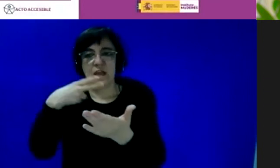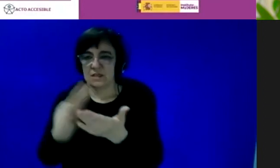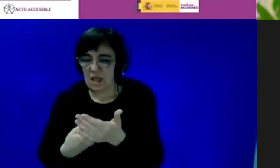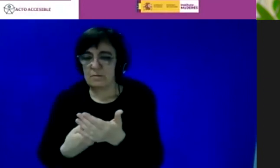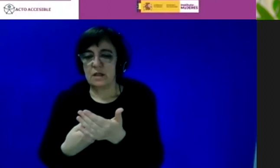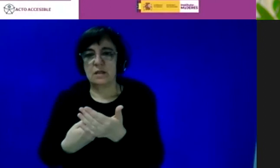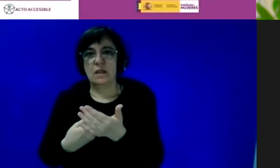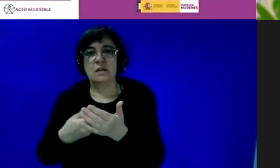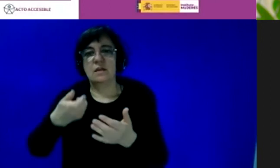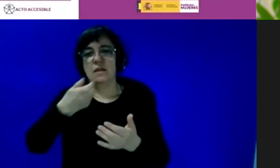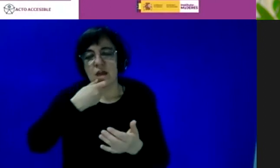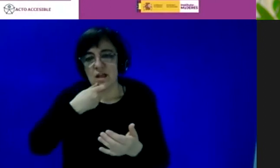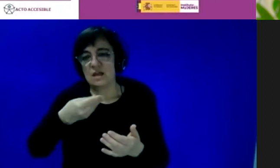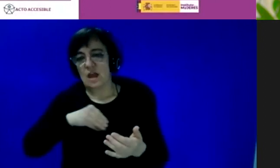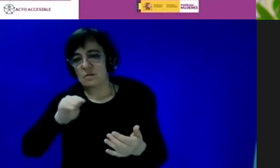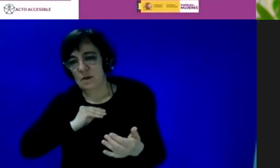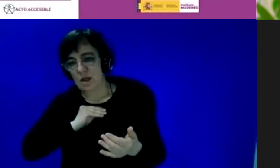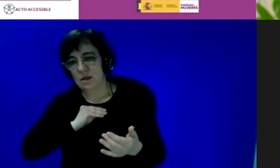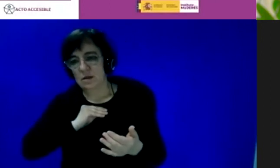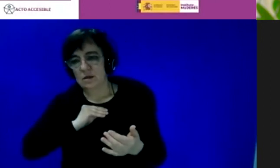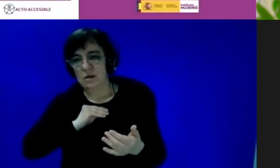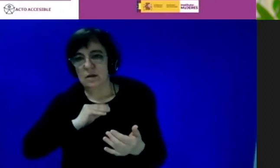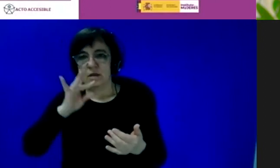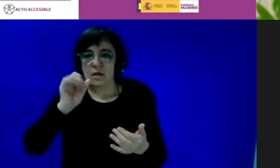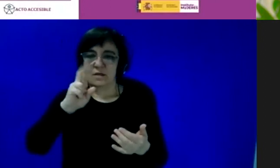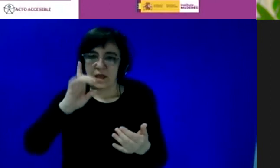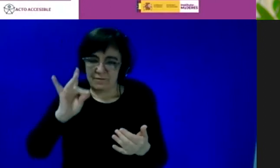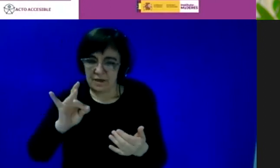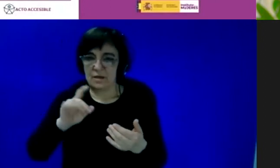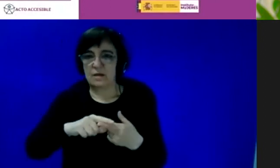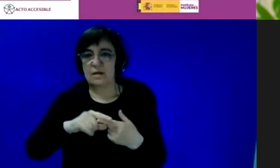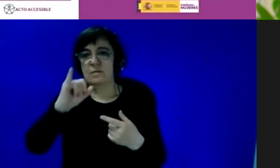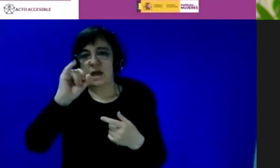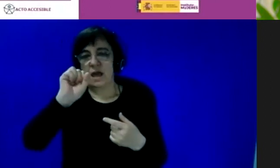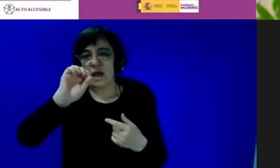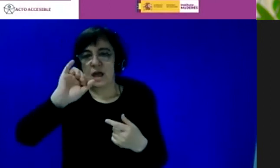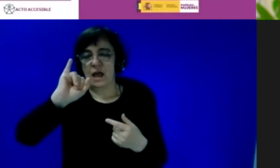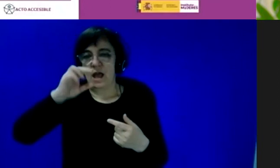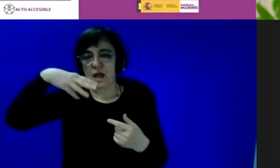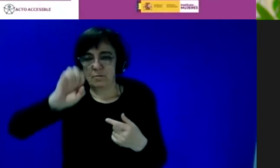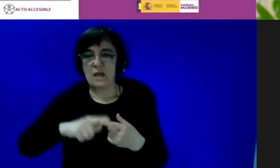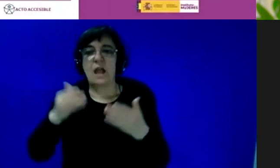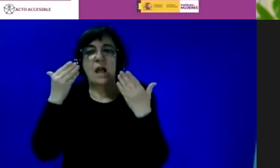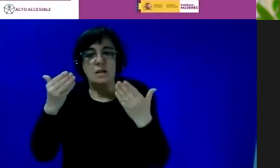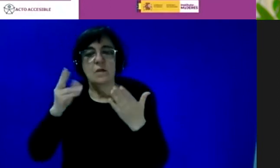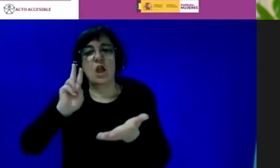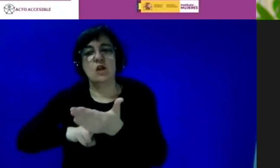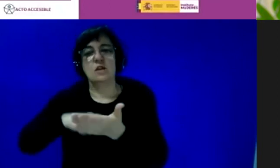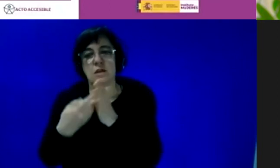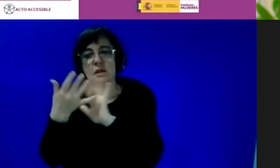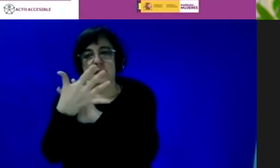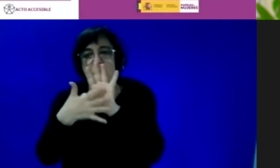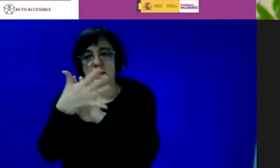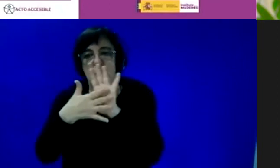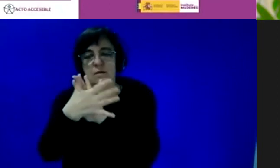David Bacas, thank the interpreters, English-Spanish interpreters, David Sturton and Jaime